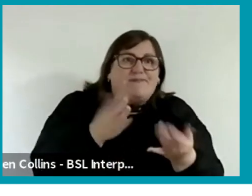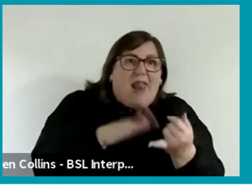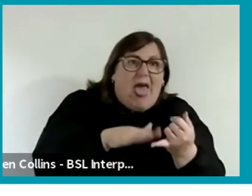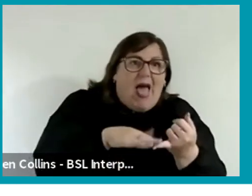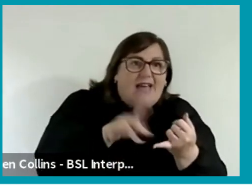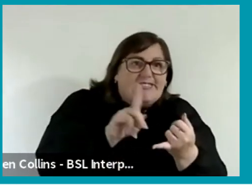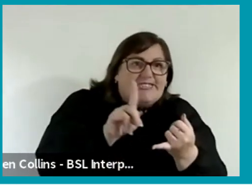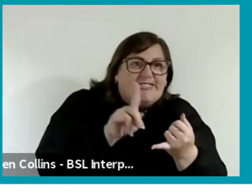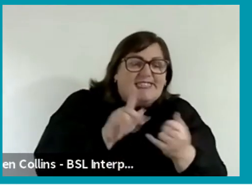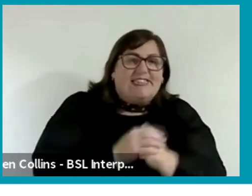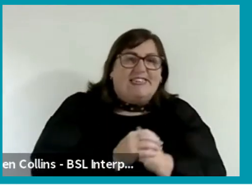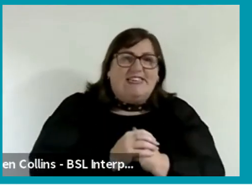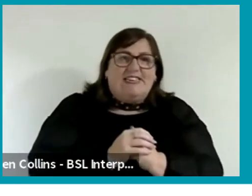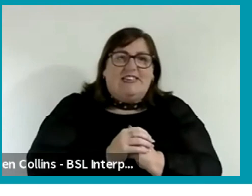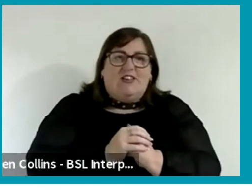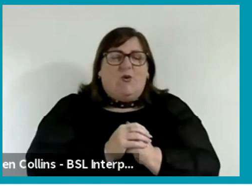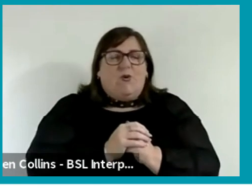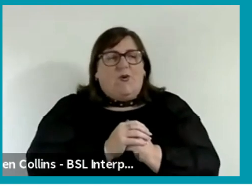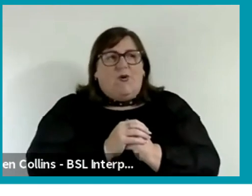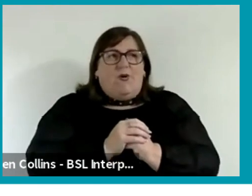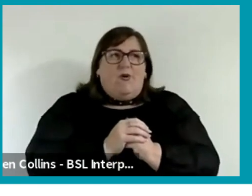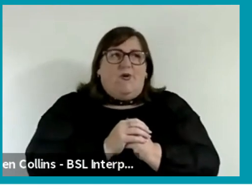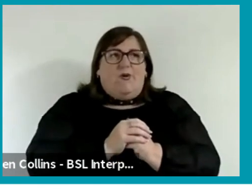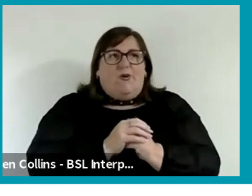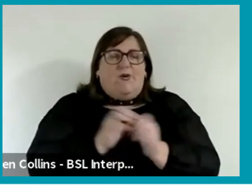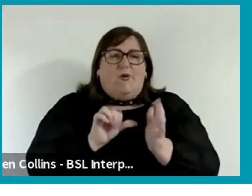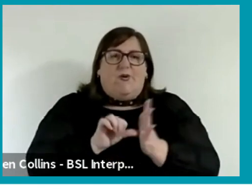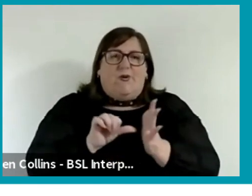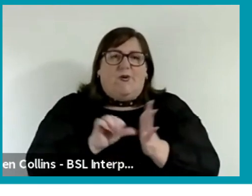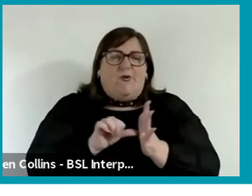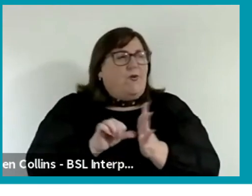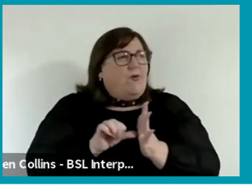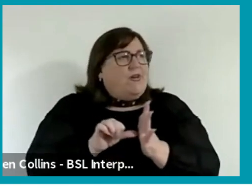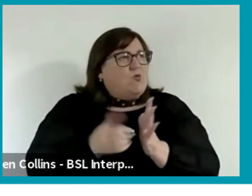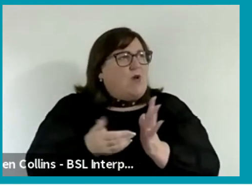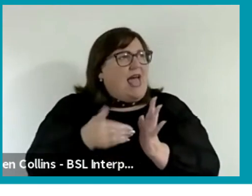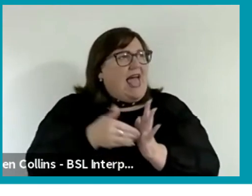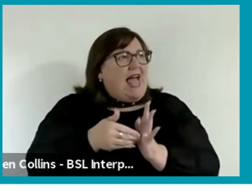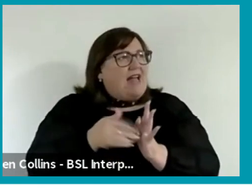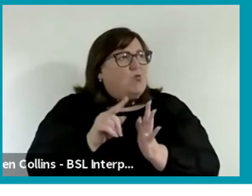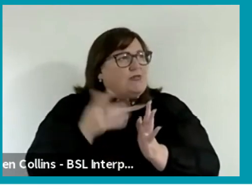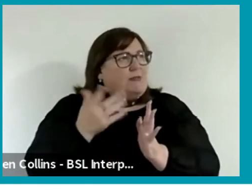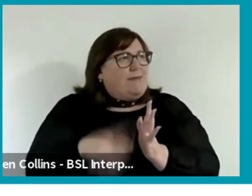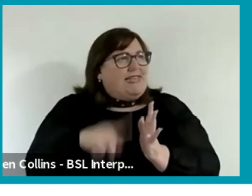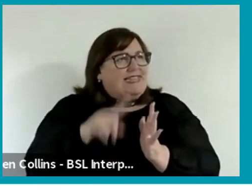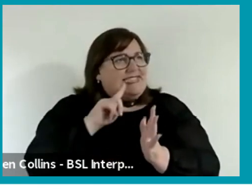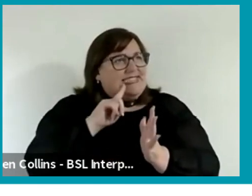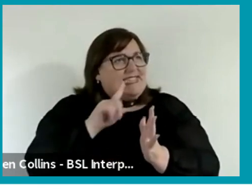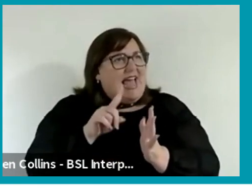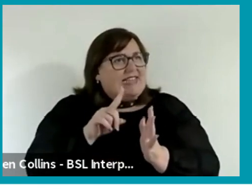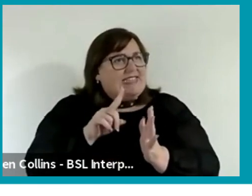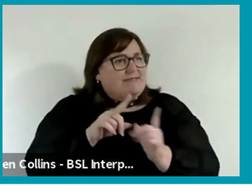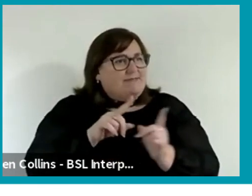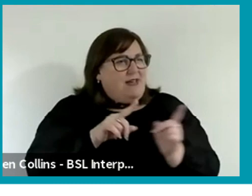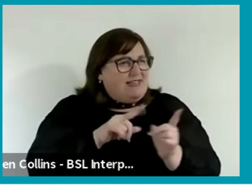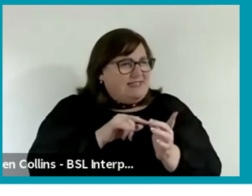So as a third person, of course, to add to all, I agree with everything that Sam and Faizah said.